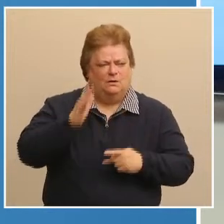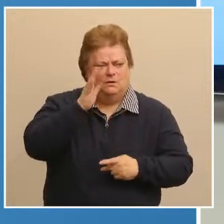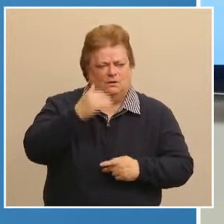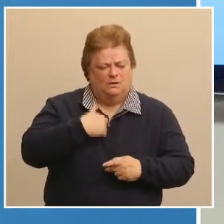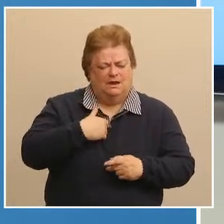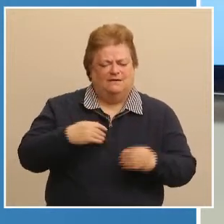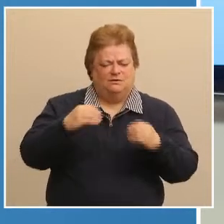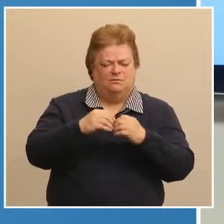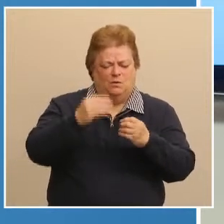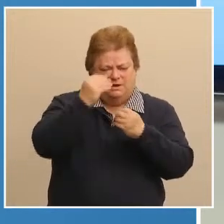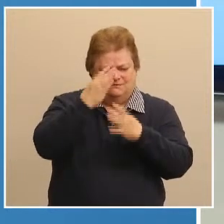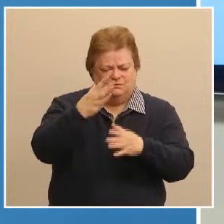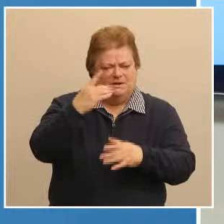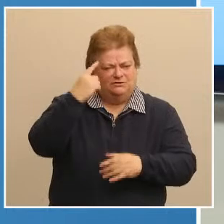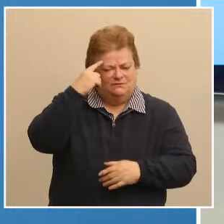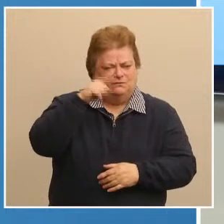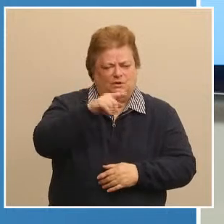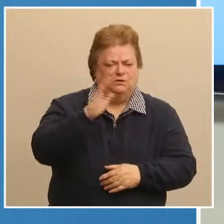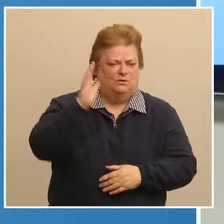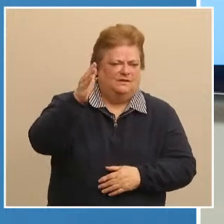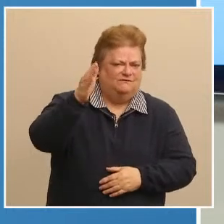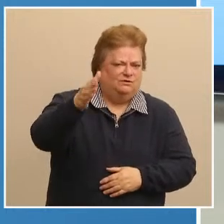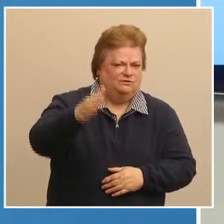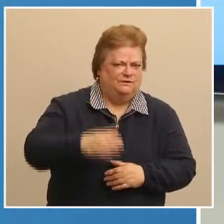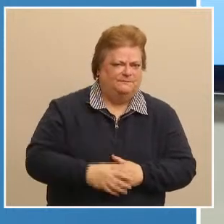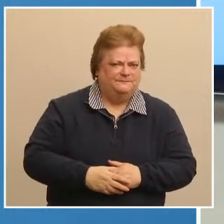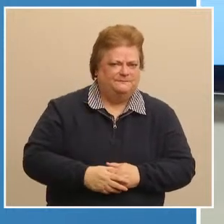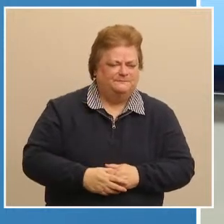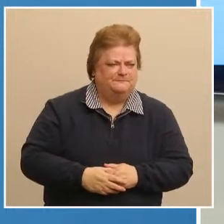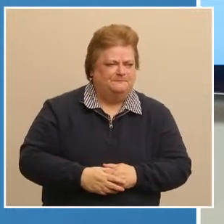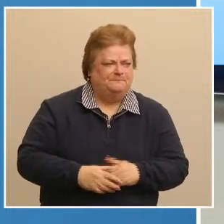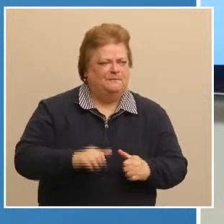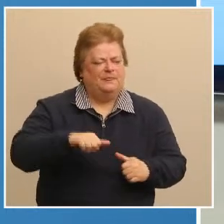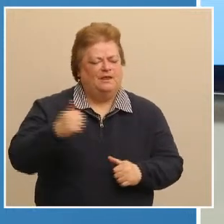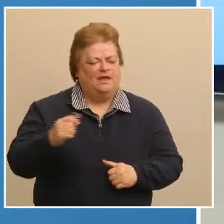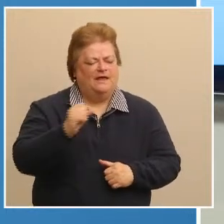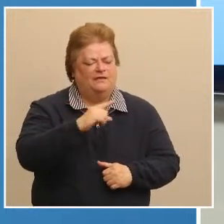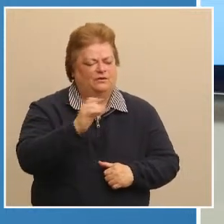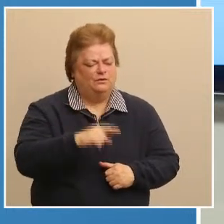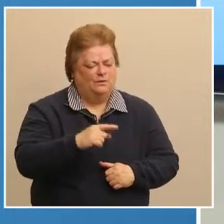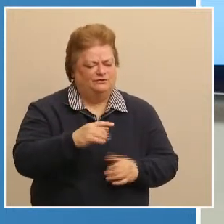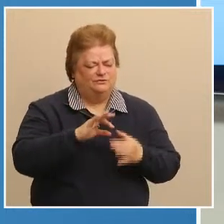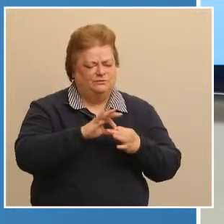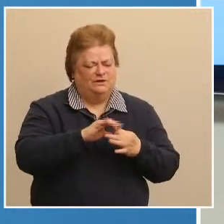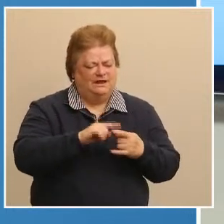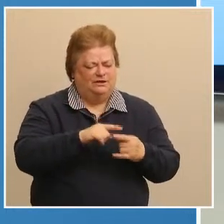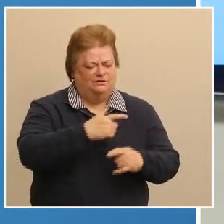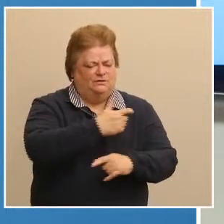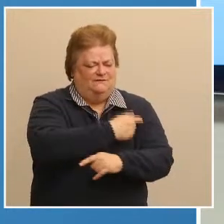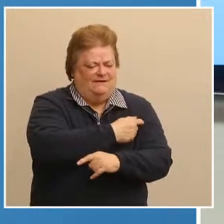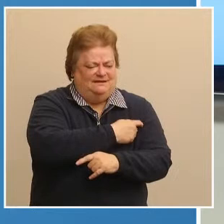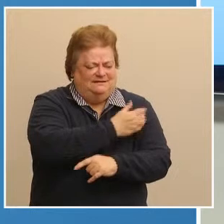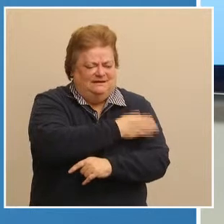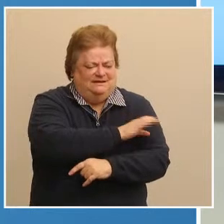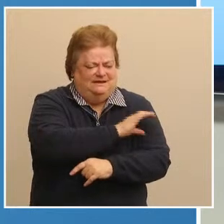you in the near future. A couple other questions related to the vaccine clinics.